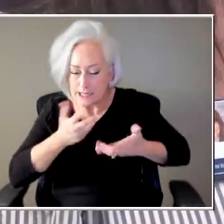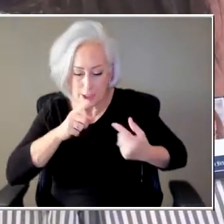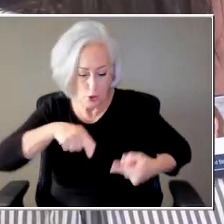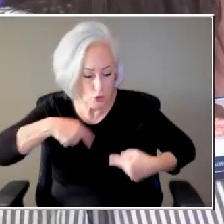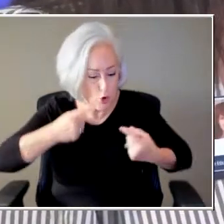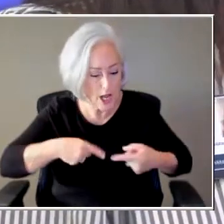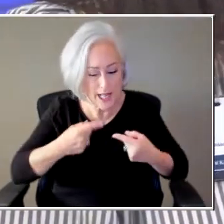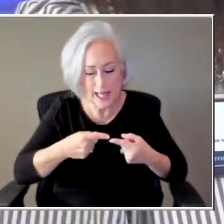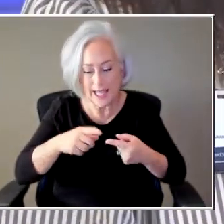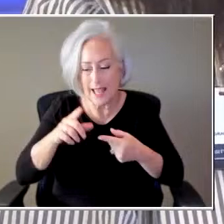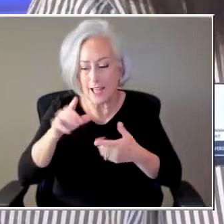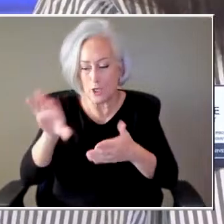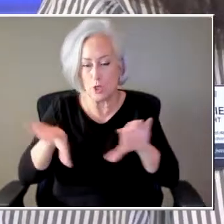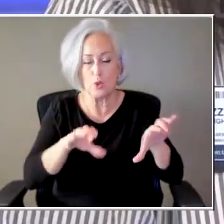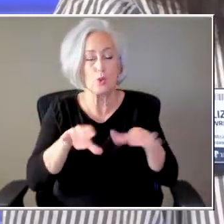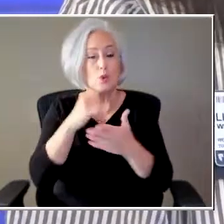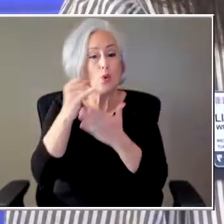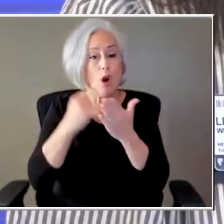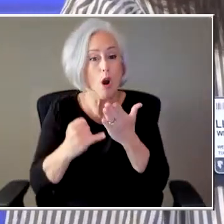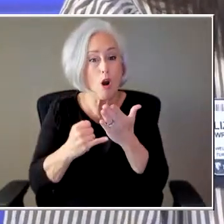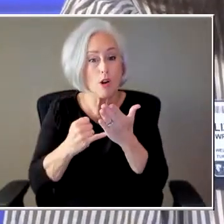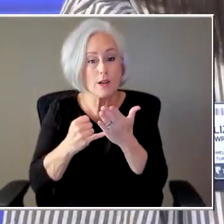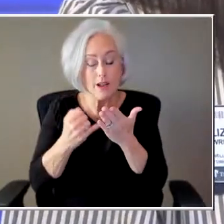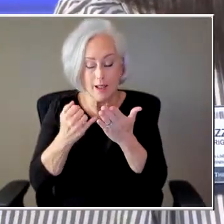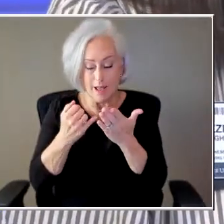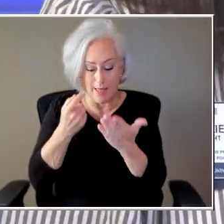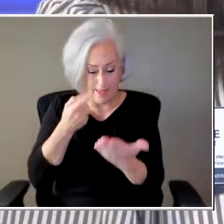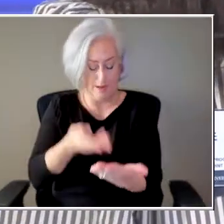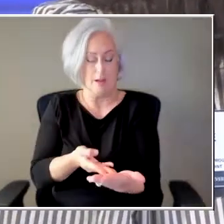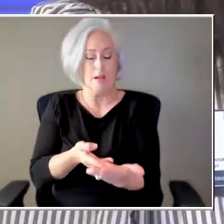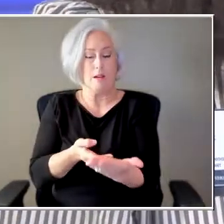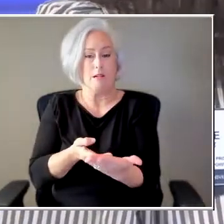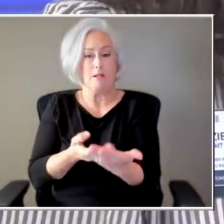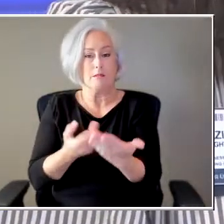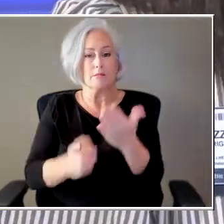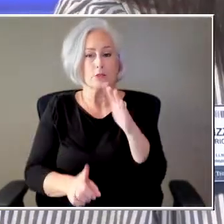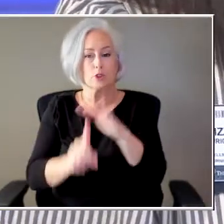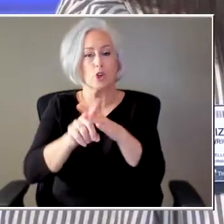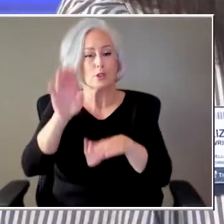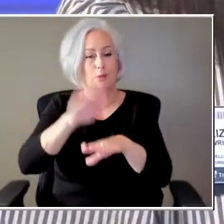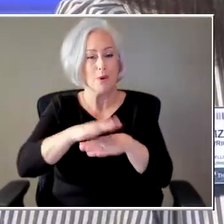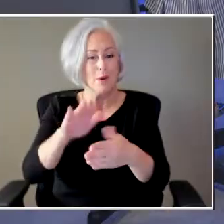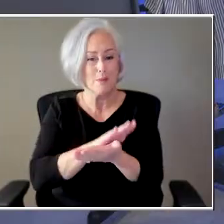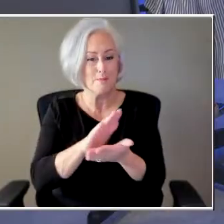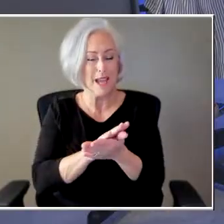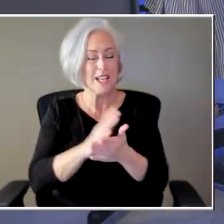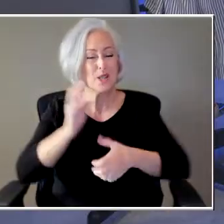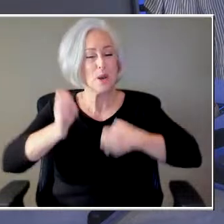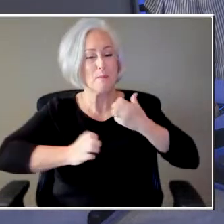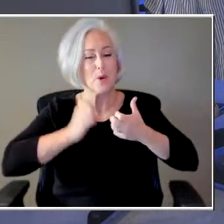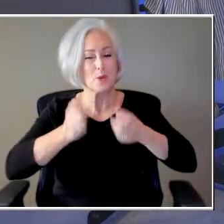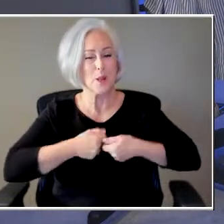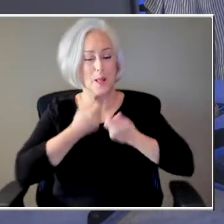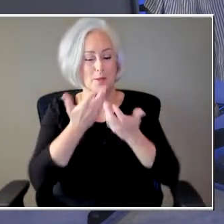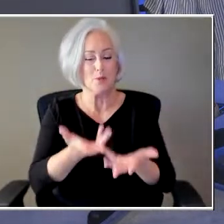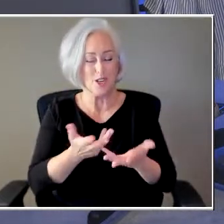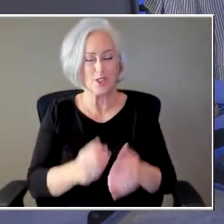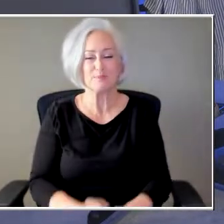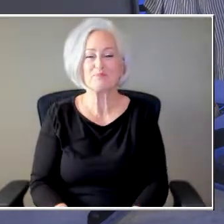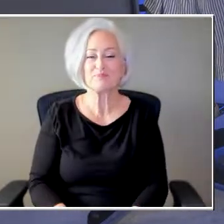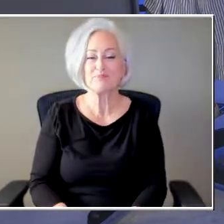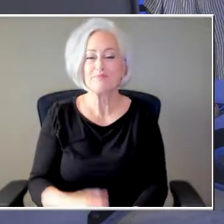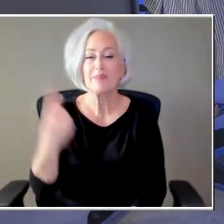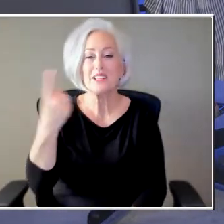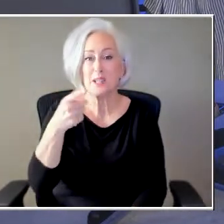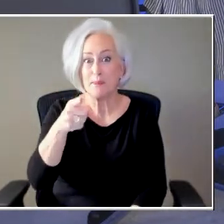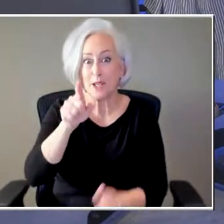used to have another emotional expression. Yeah. Something you wrote about, and it resonates with me because something